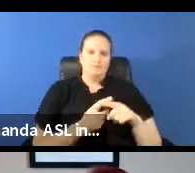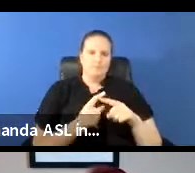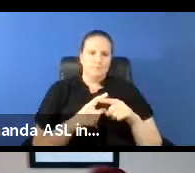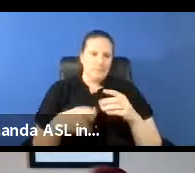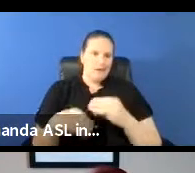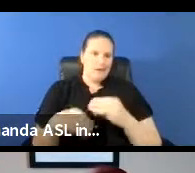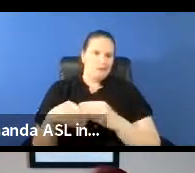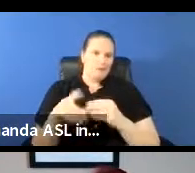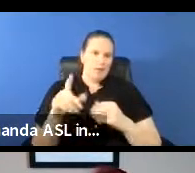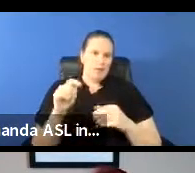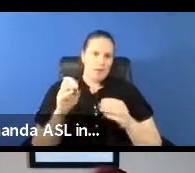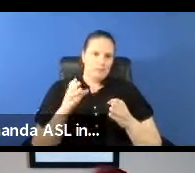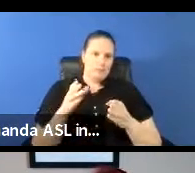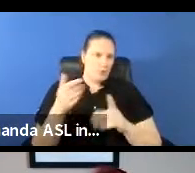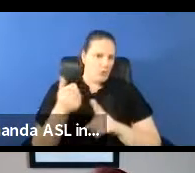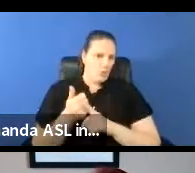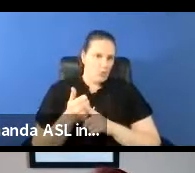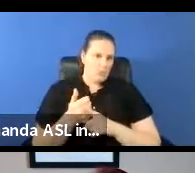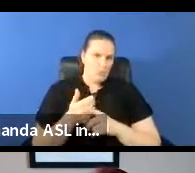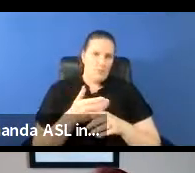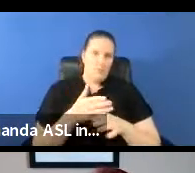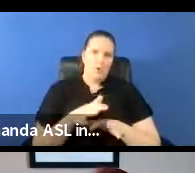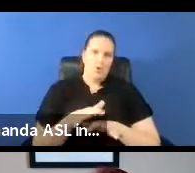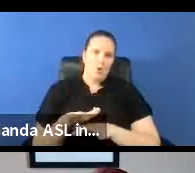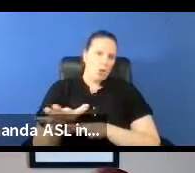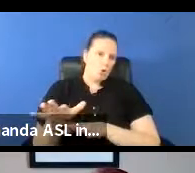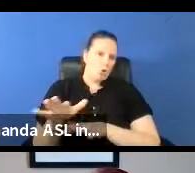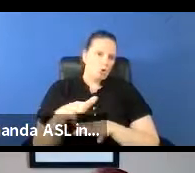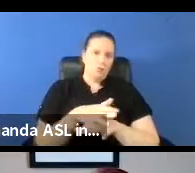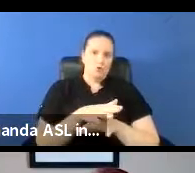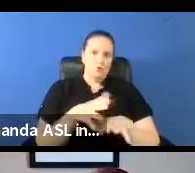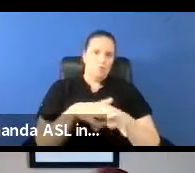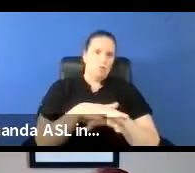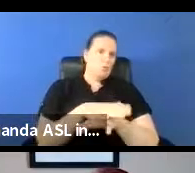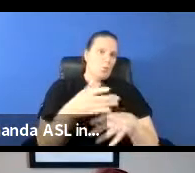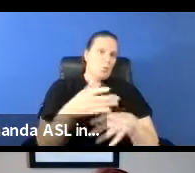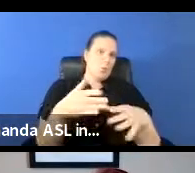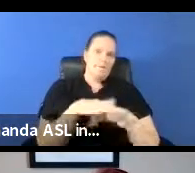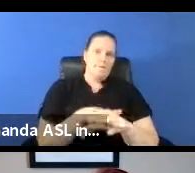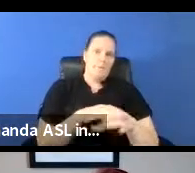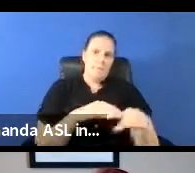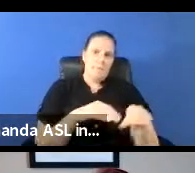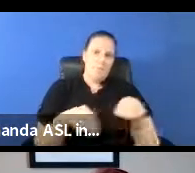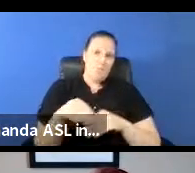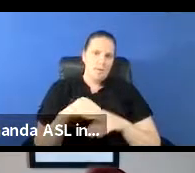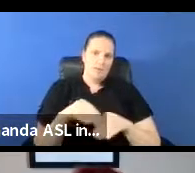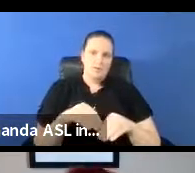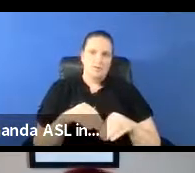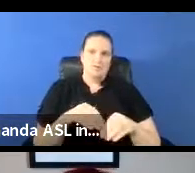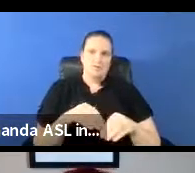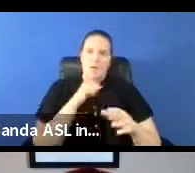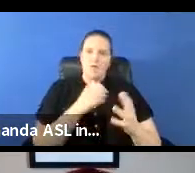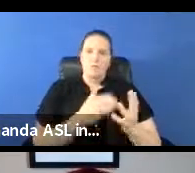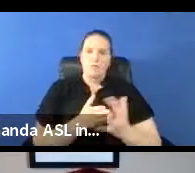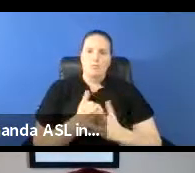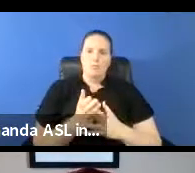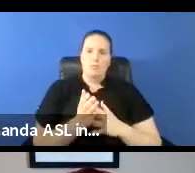that take those merge and weave movements out of the flow of through